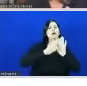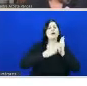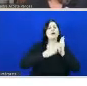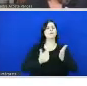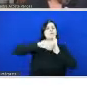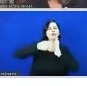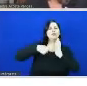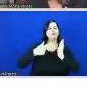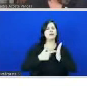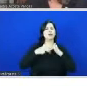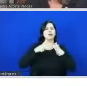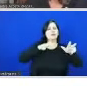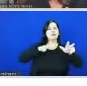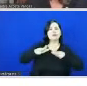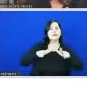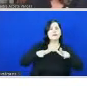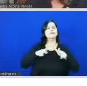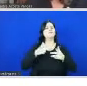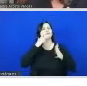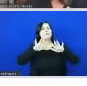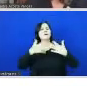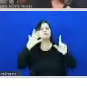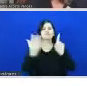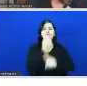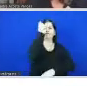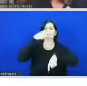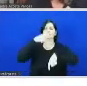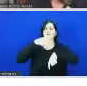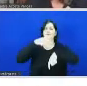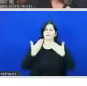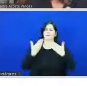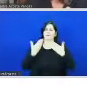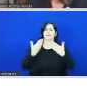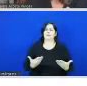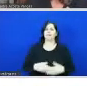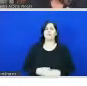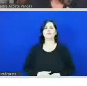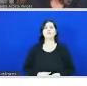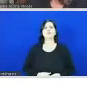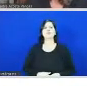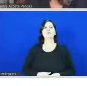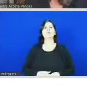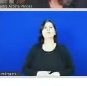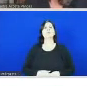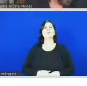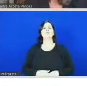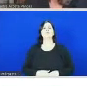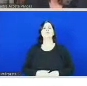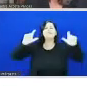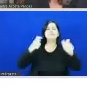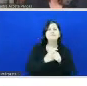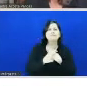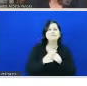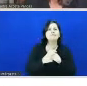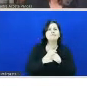most marginalized ethnic minorities, the poorest. So we need to really work